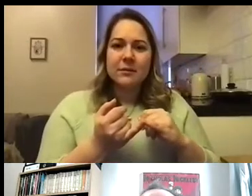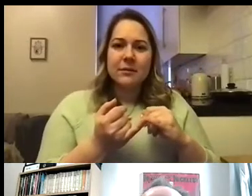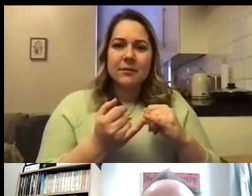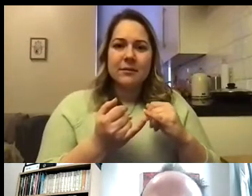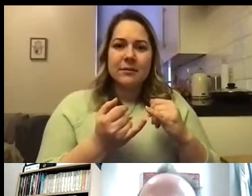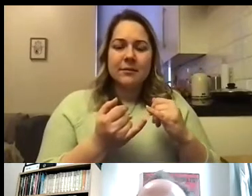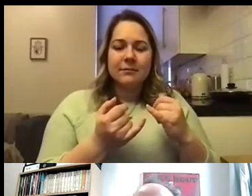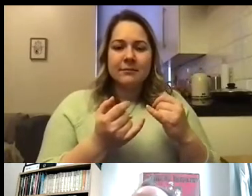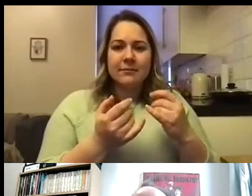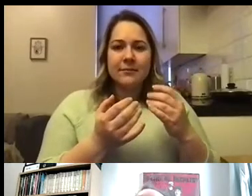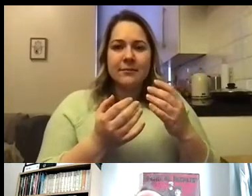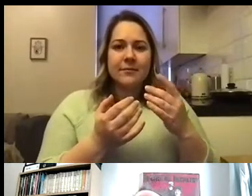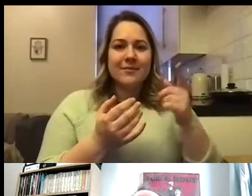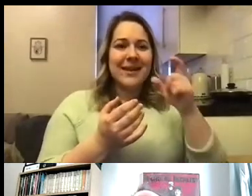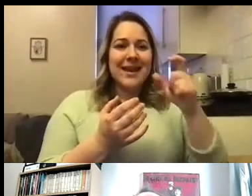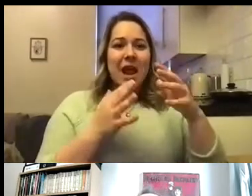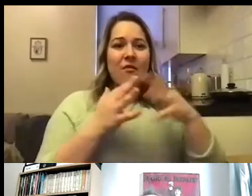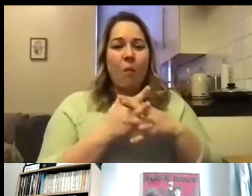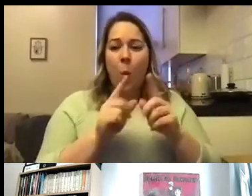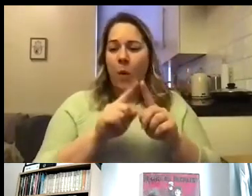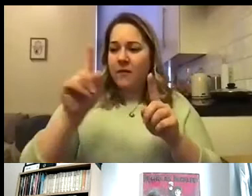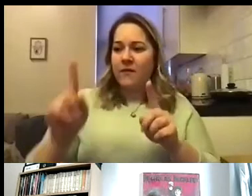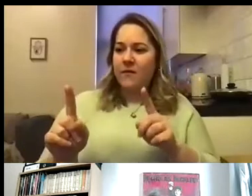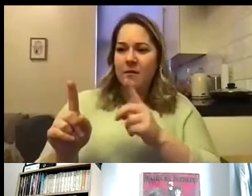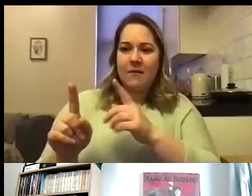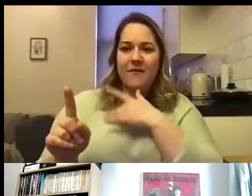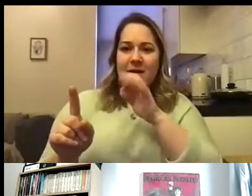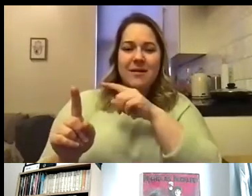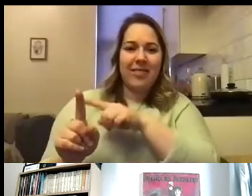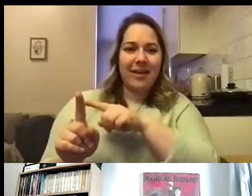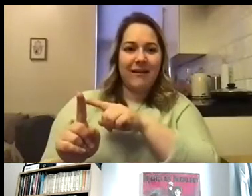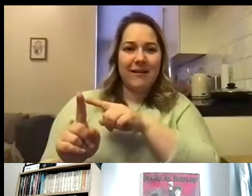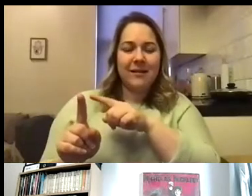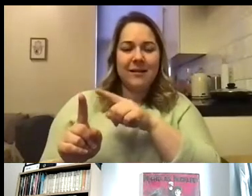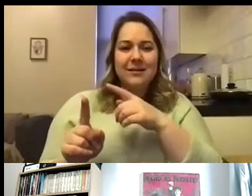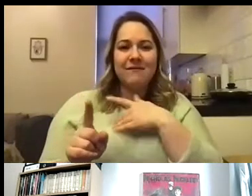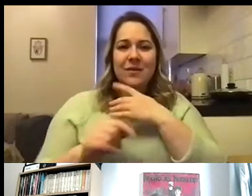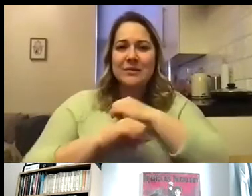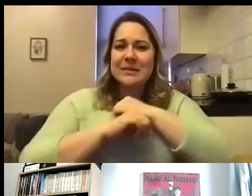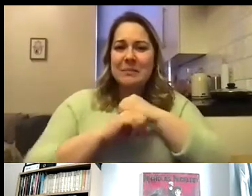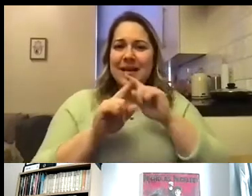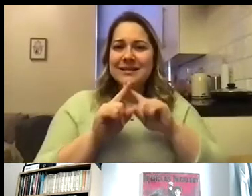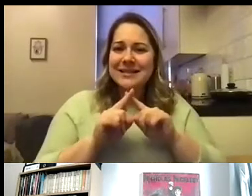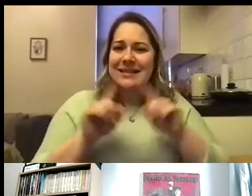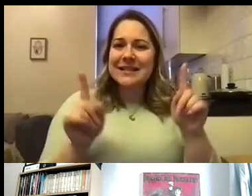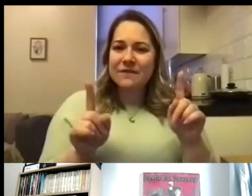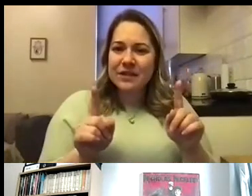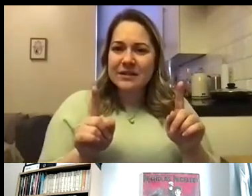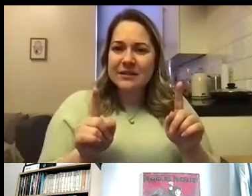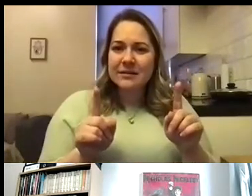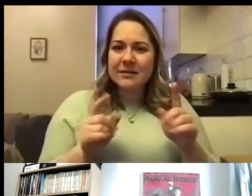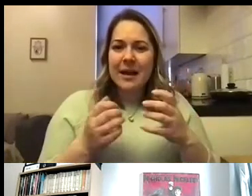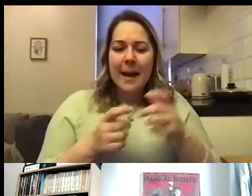overlooked by Canary Wharf, you know, to think about how radically different that space would have been, and for people to